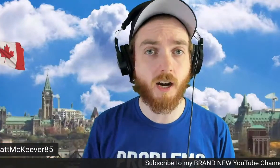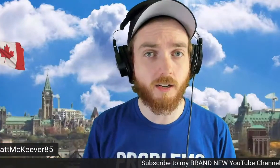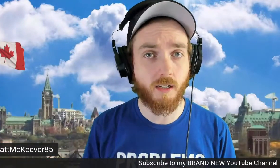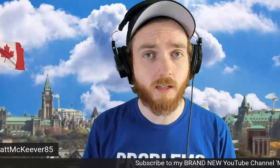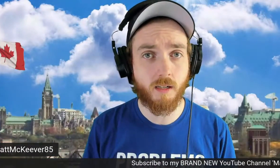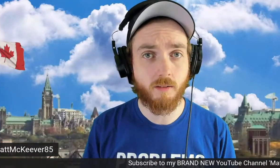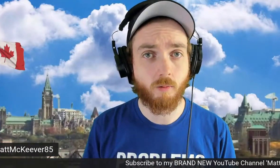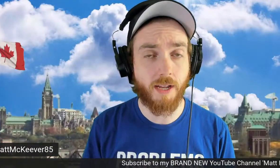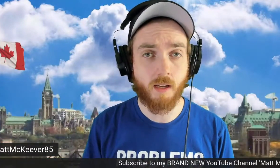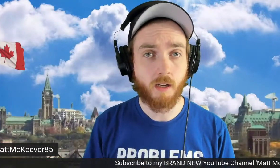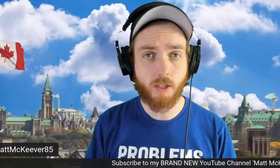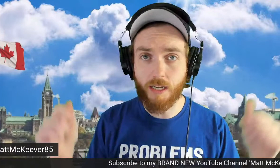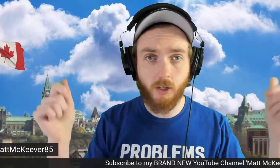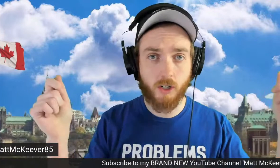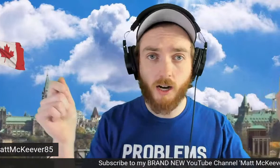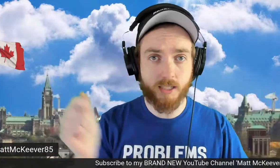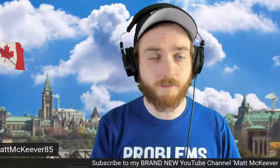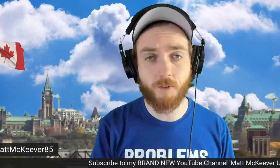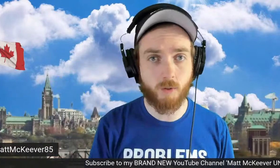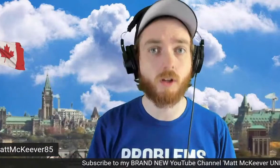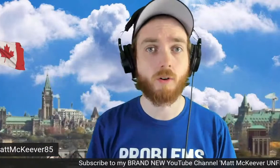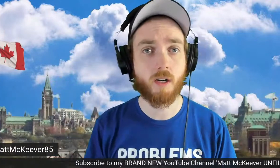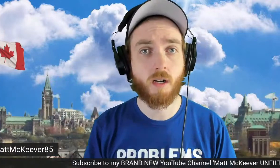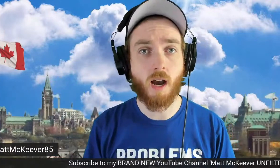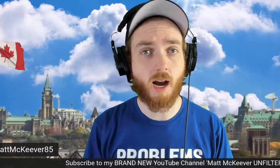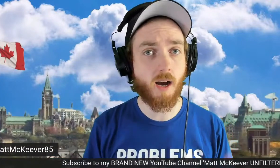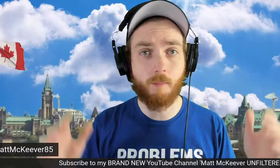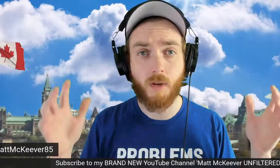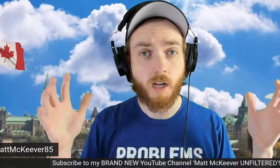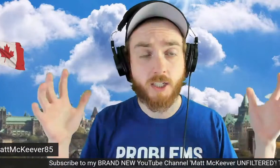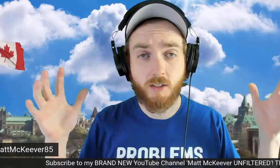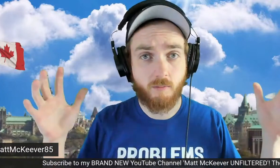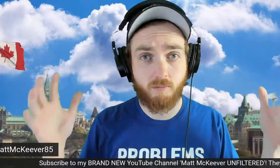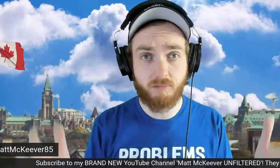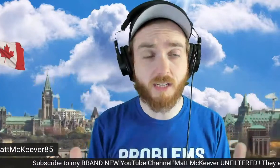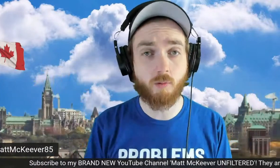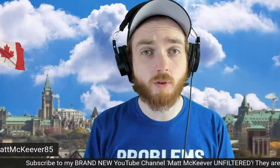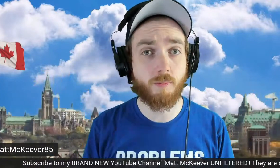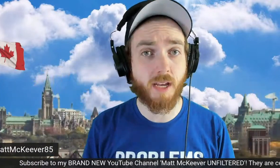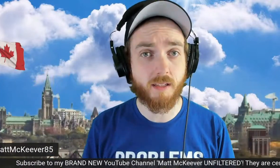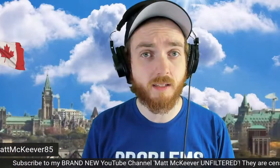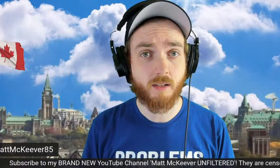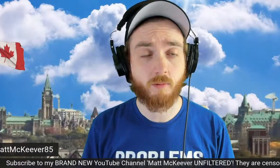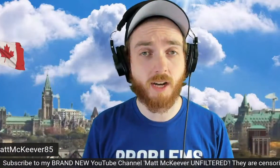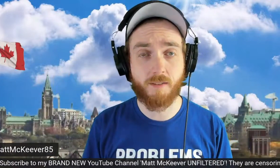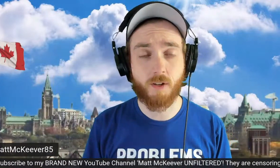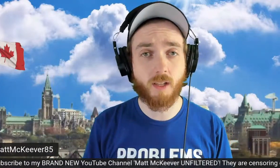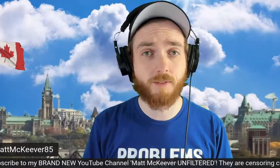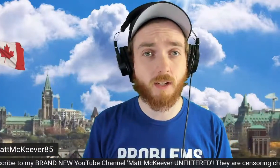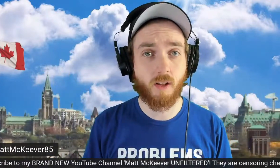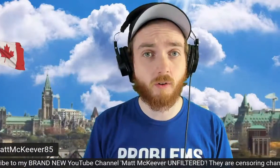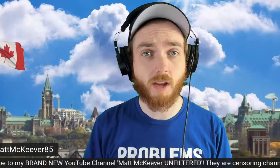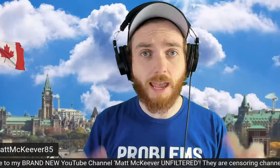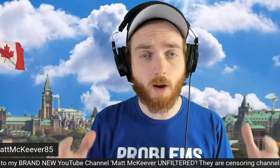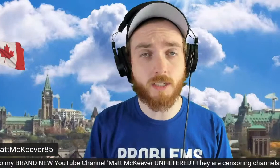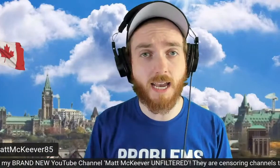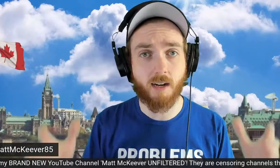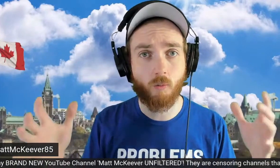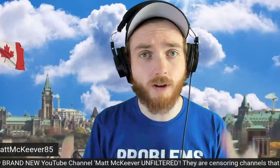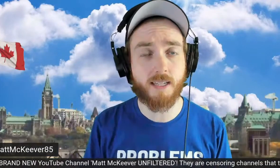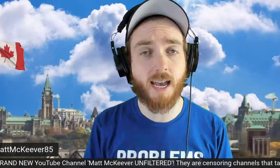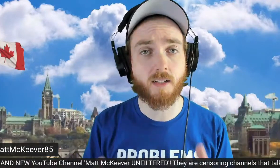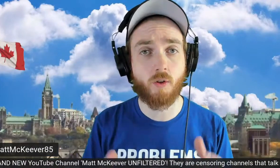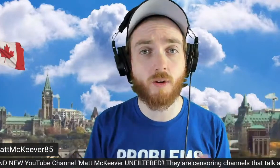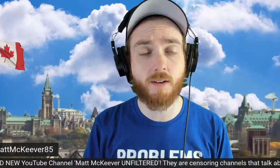Start a garden, right? Get your cost of food lower. Get a roommate, right? If you're living alone, house